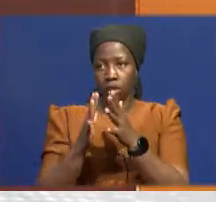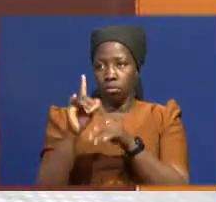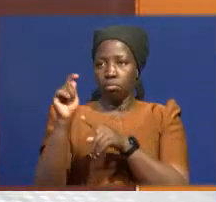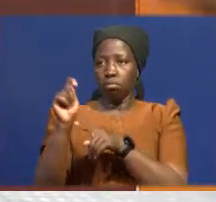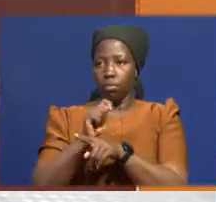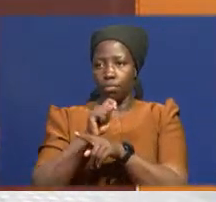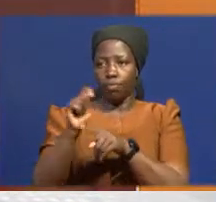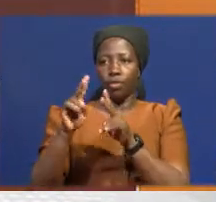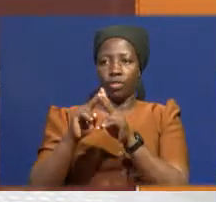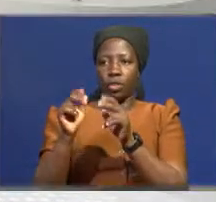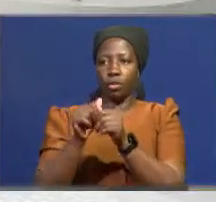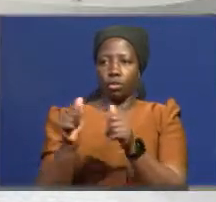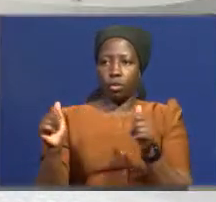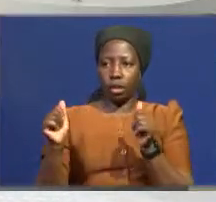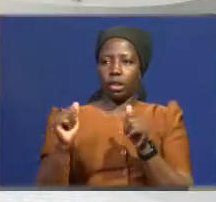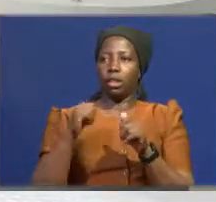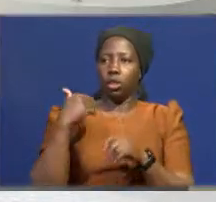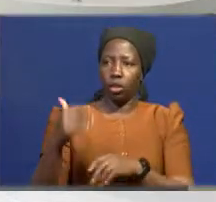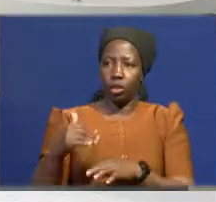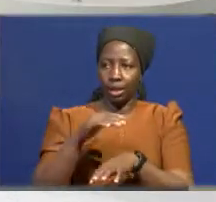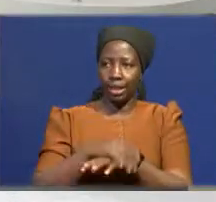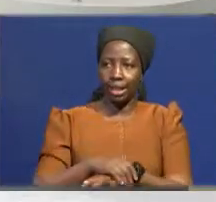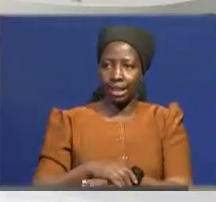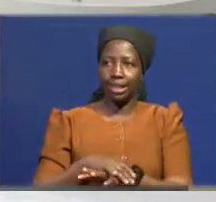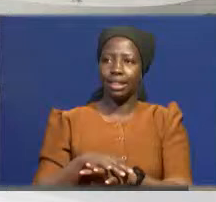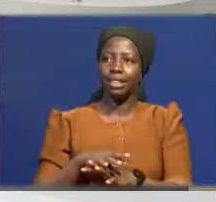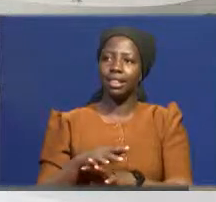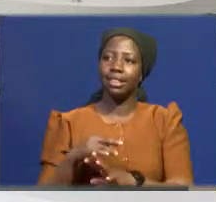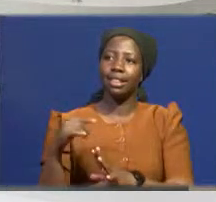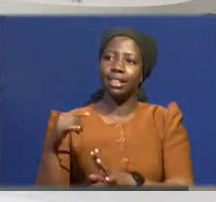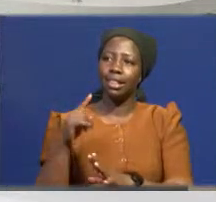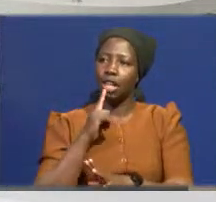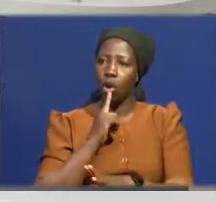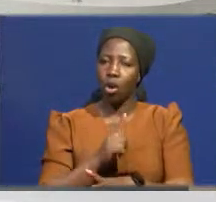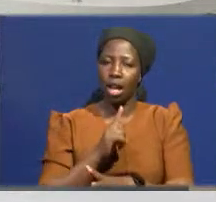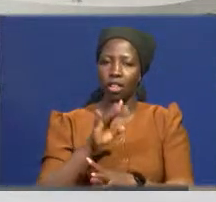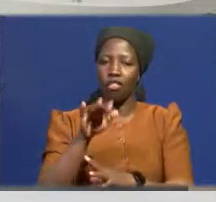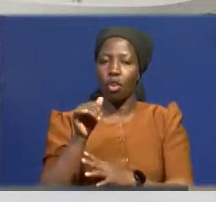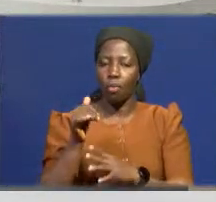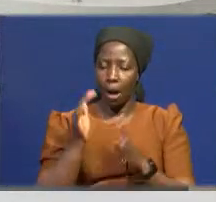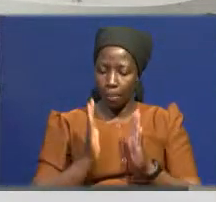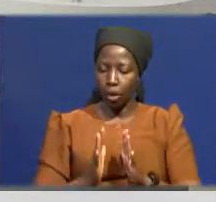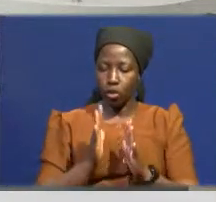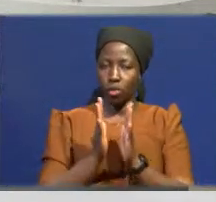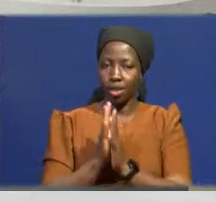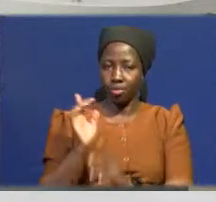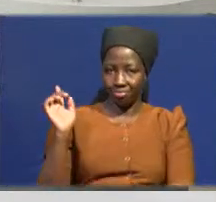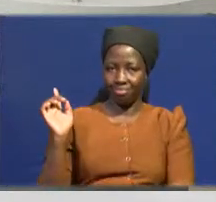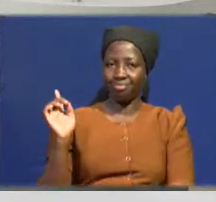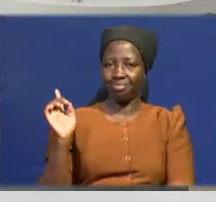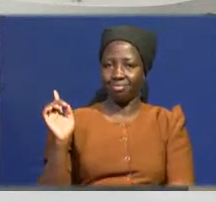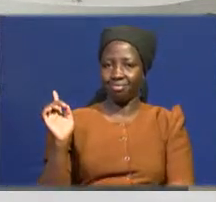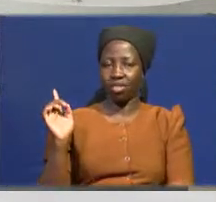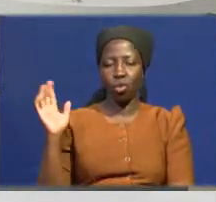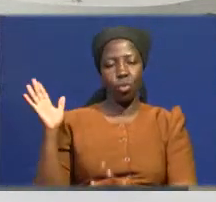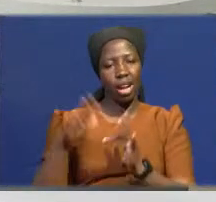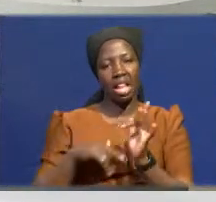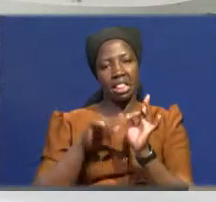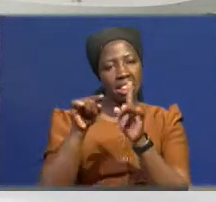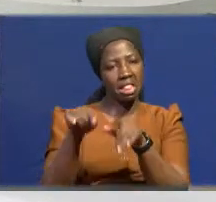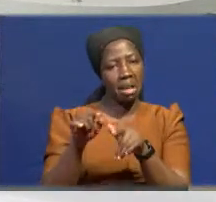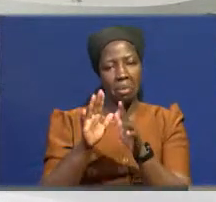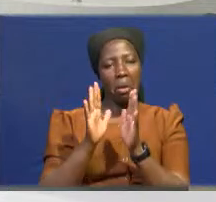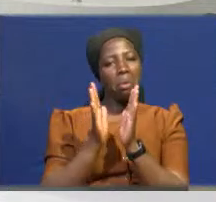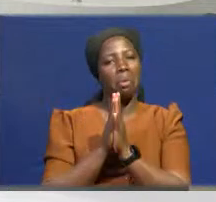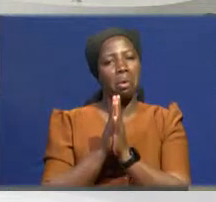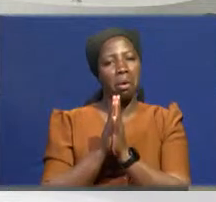They'll only take instructions from people wearing this. Correct. Nothing else. Yeah. You can't go there with a suit. Give him never listen to